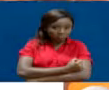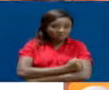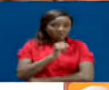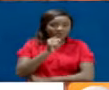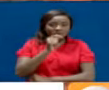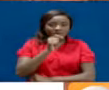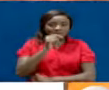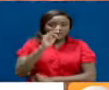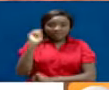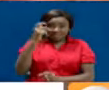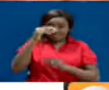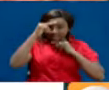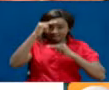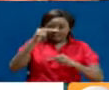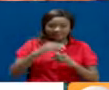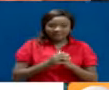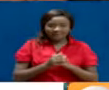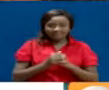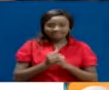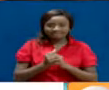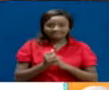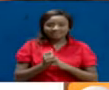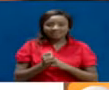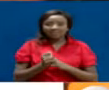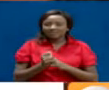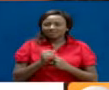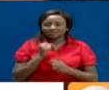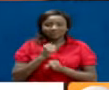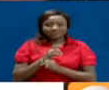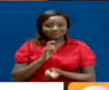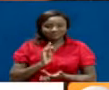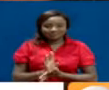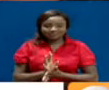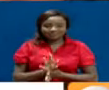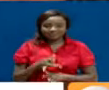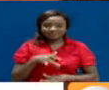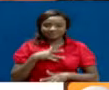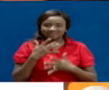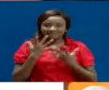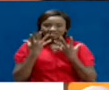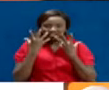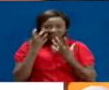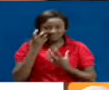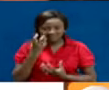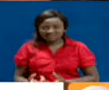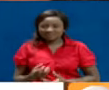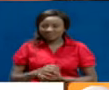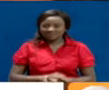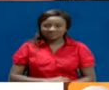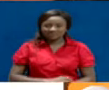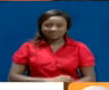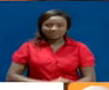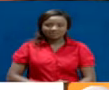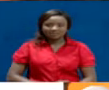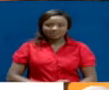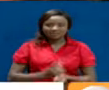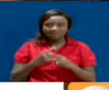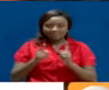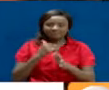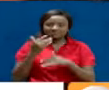And that time, it looks like the end had come. But later on,